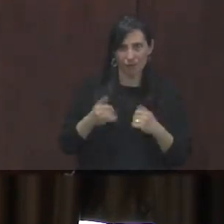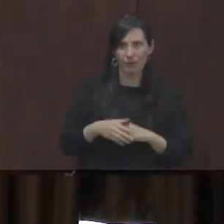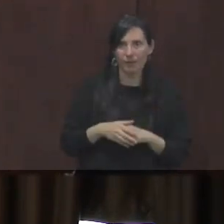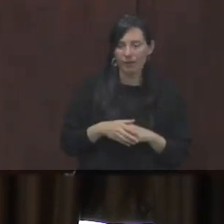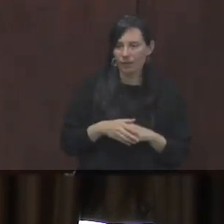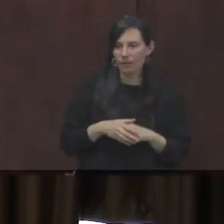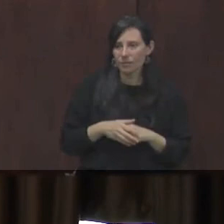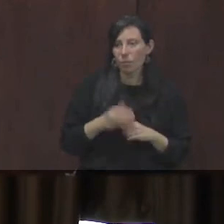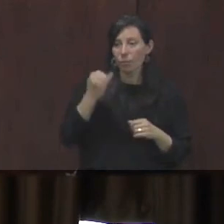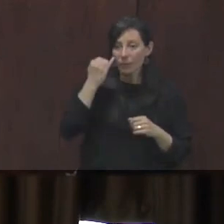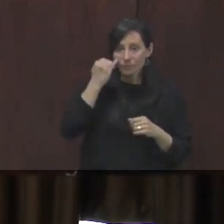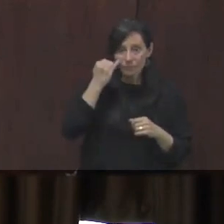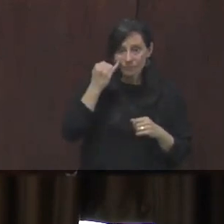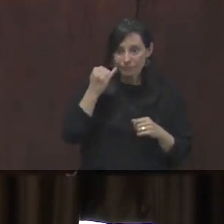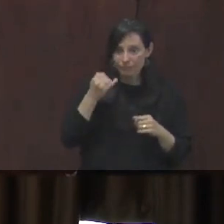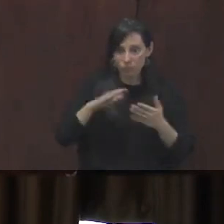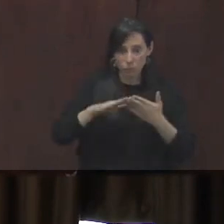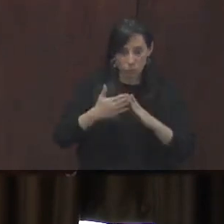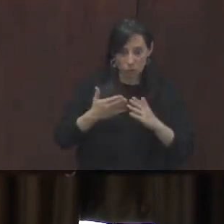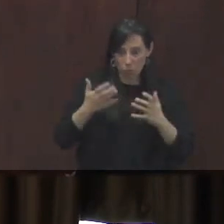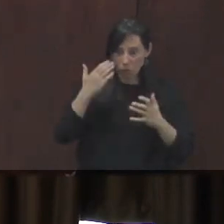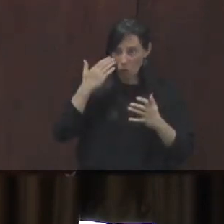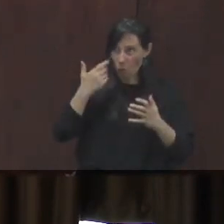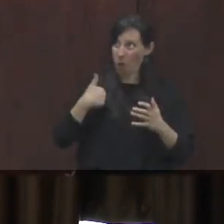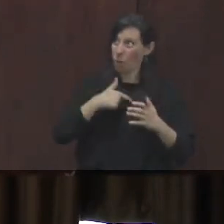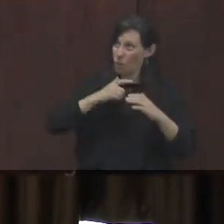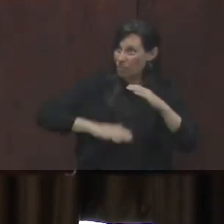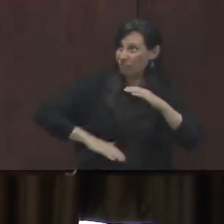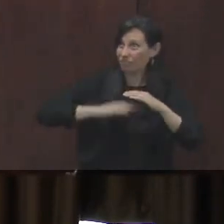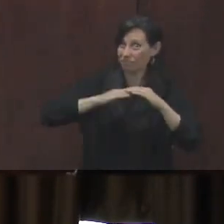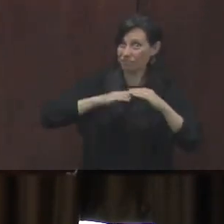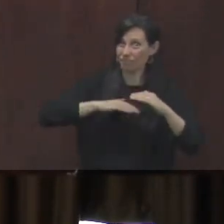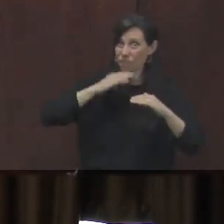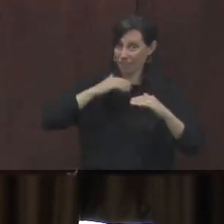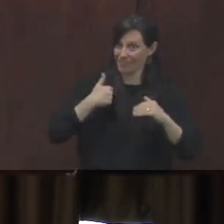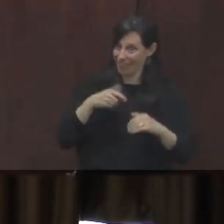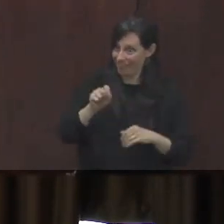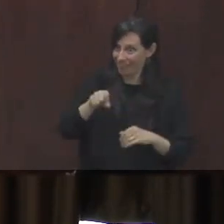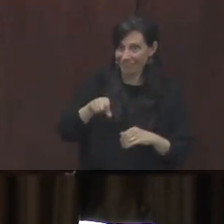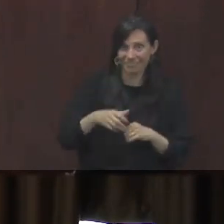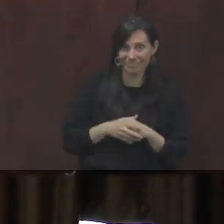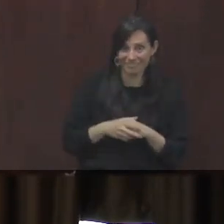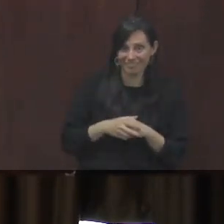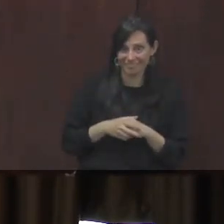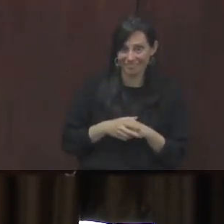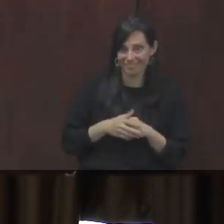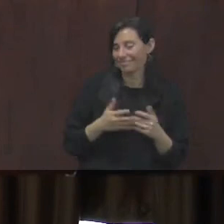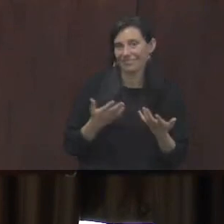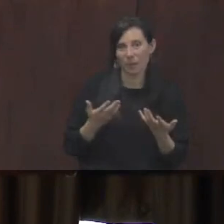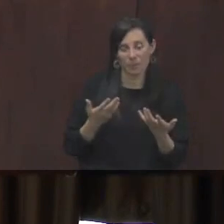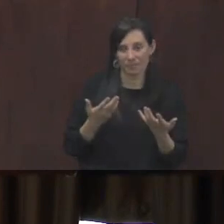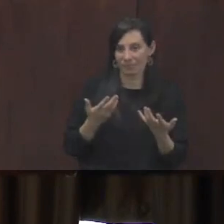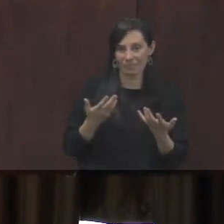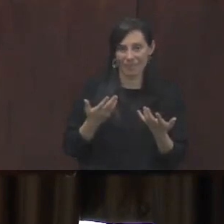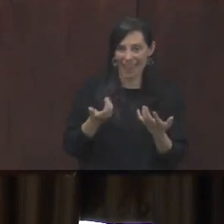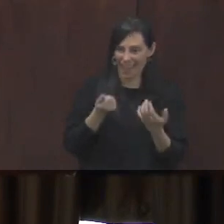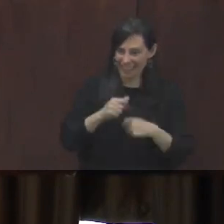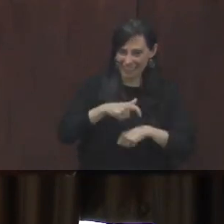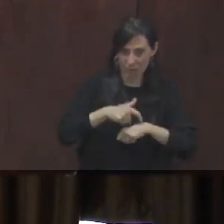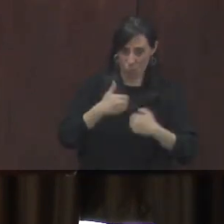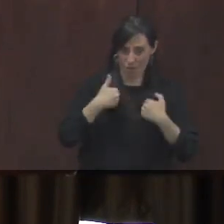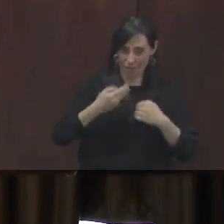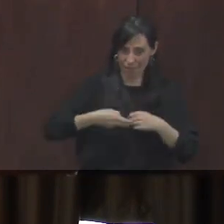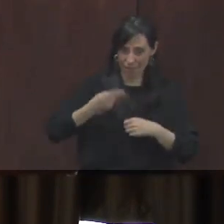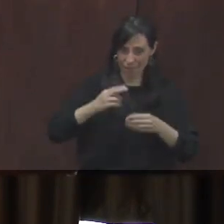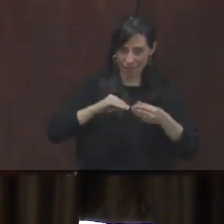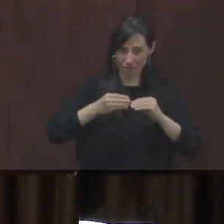the community wants to know, are we at that point? I consider us at that point. Anytime that we have this many patients with COVID and we